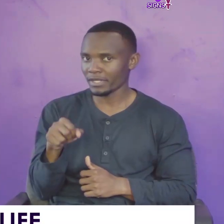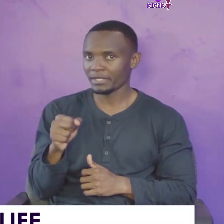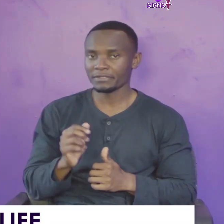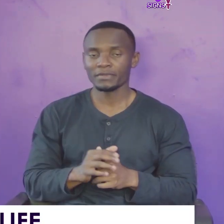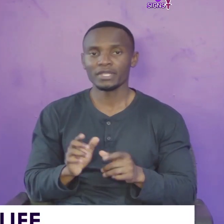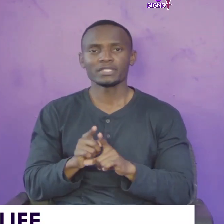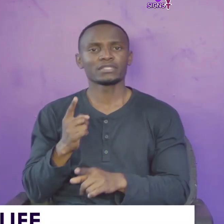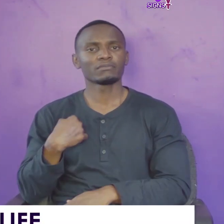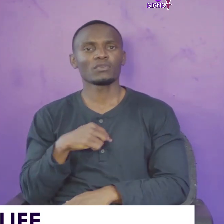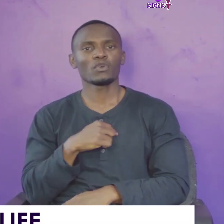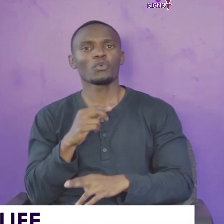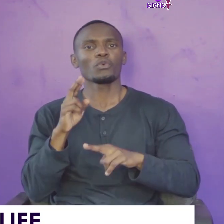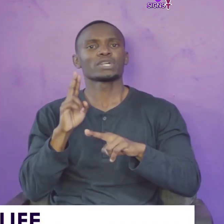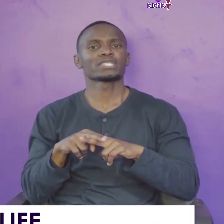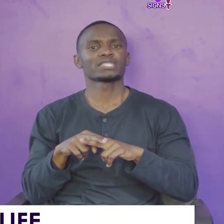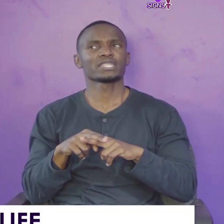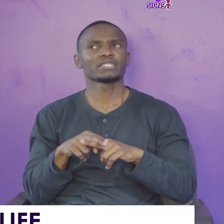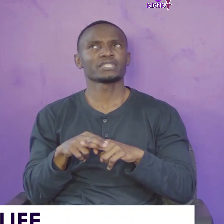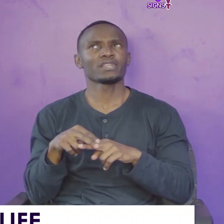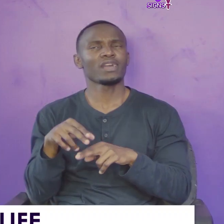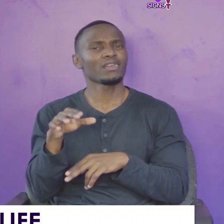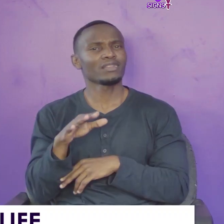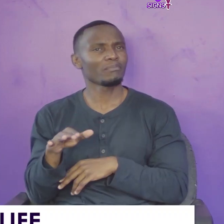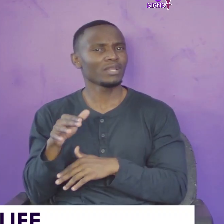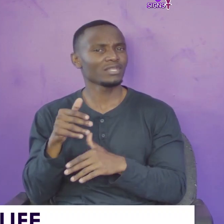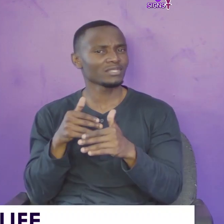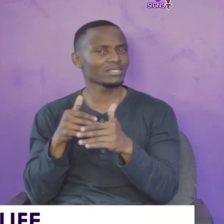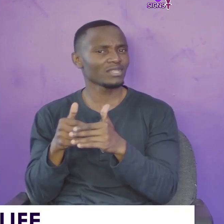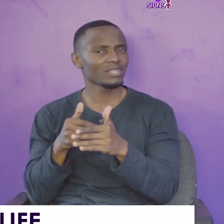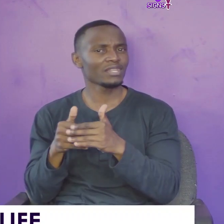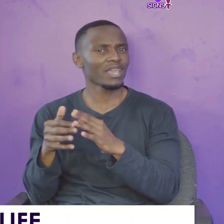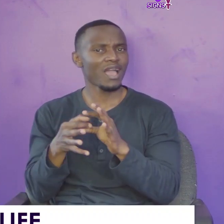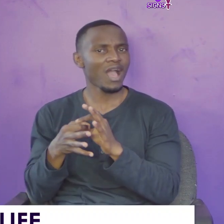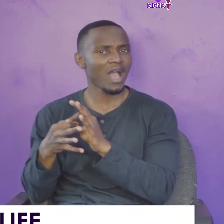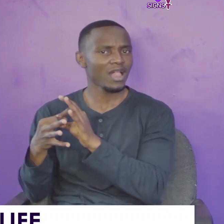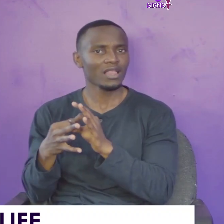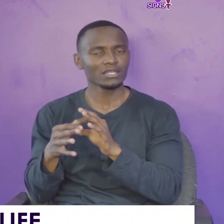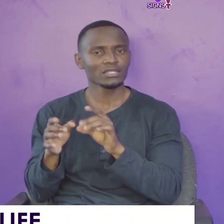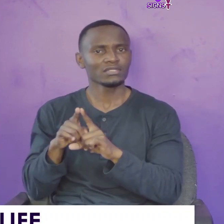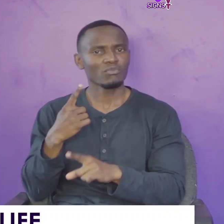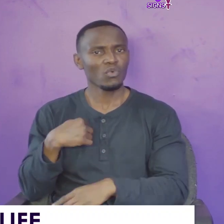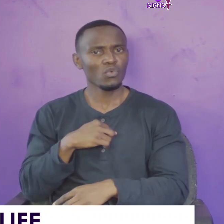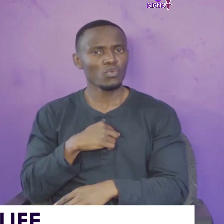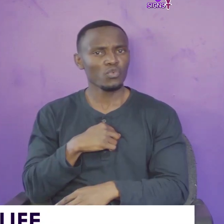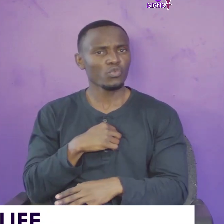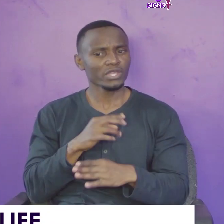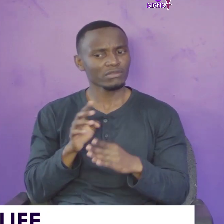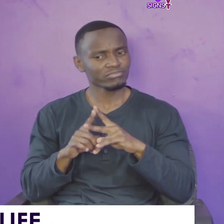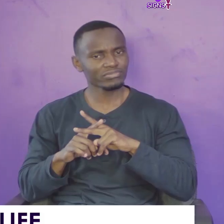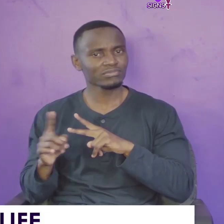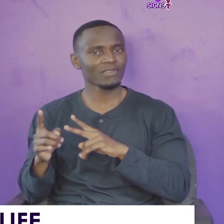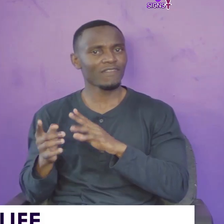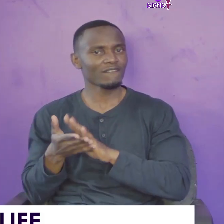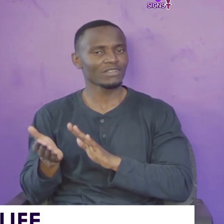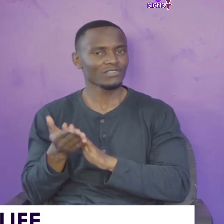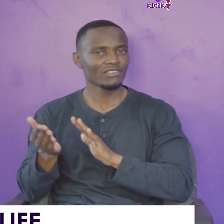seated somewhere near lions. You remember we were near lions. Yeah. And we had to leave very fast before the lions come out.